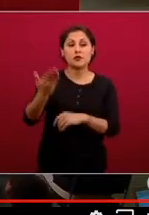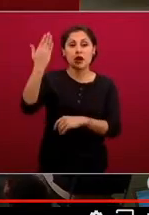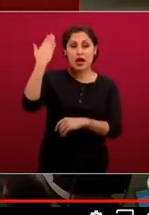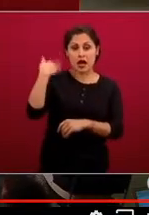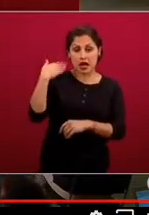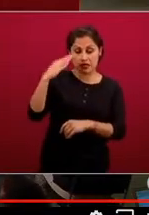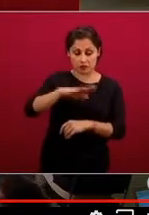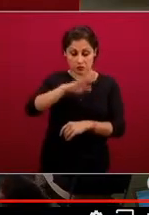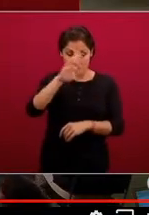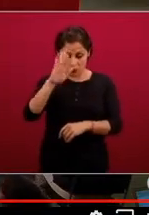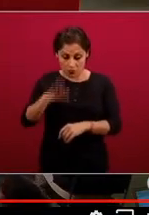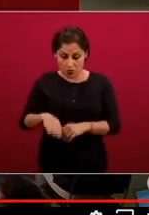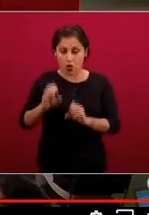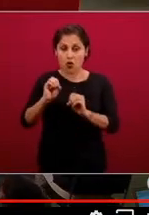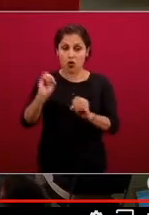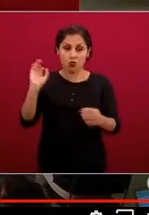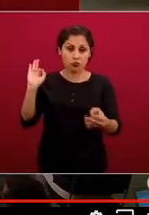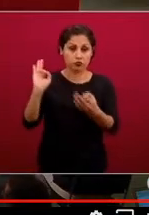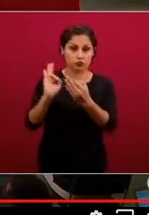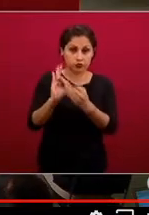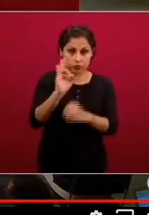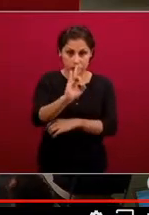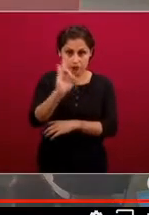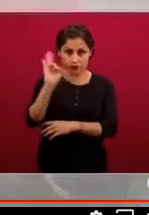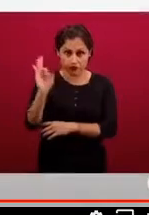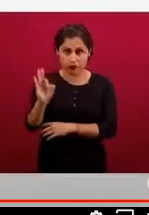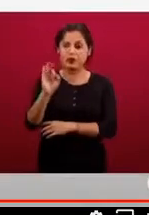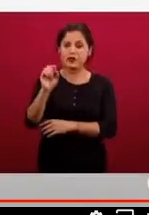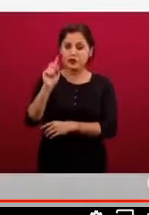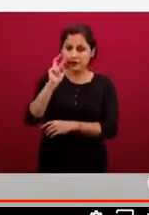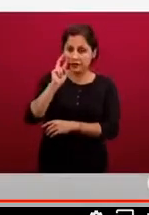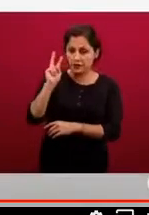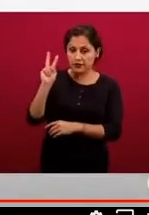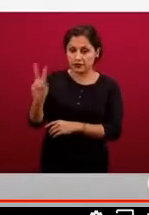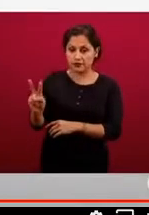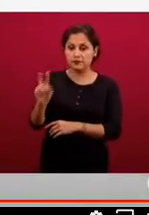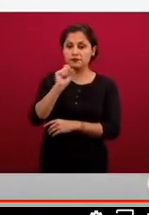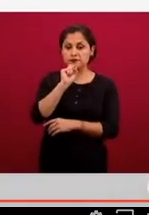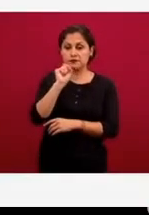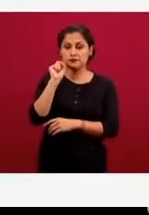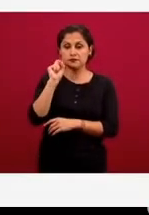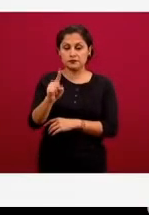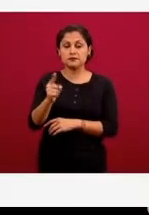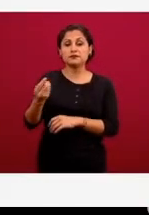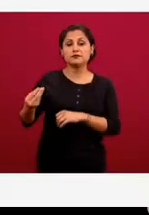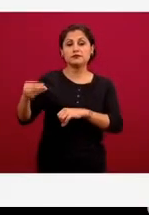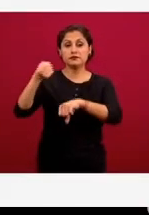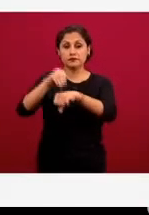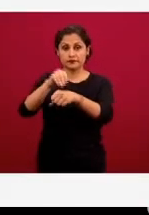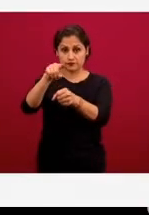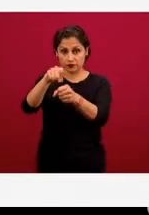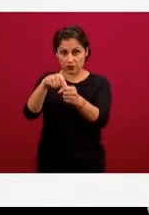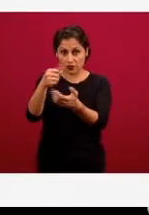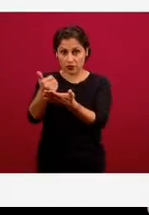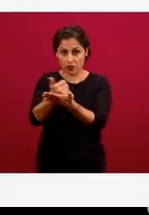We also have a complement to that blue bar, this yellow